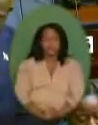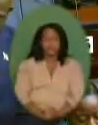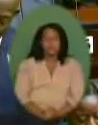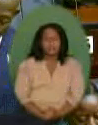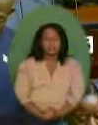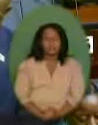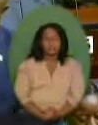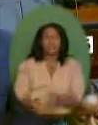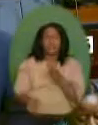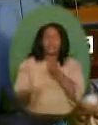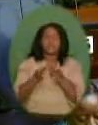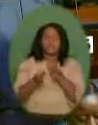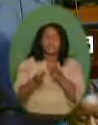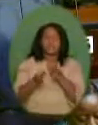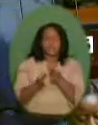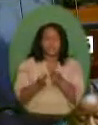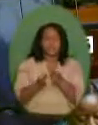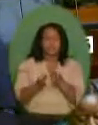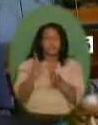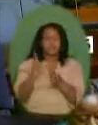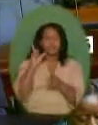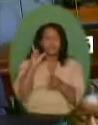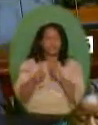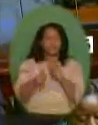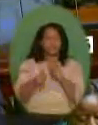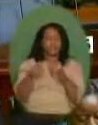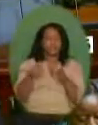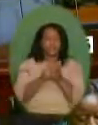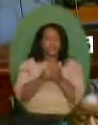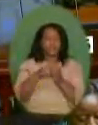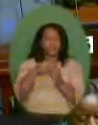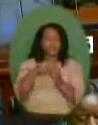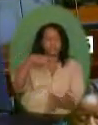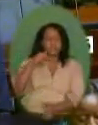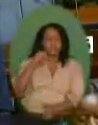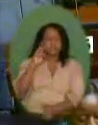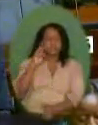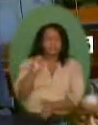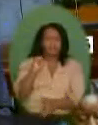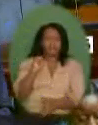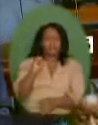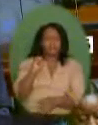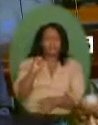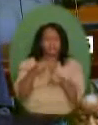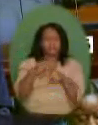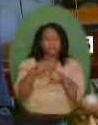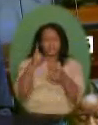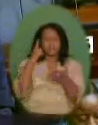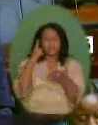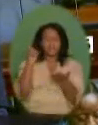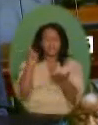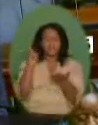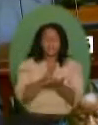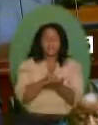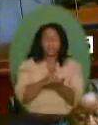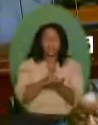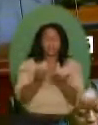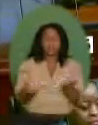listen to PNM detractors in the government, you would not believe what I just told you, Mr. Speaker. But the documents are there to